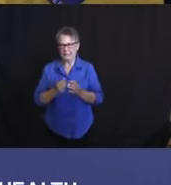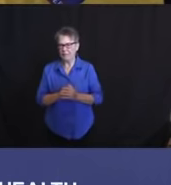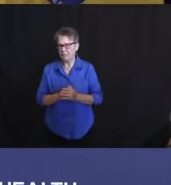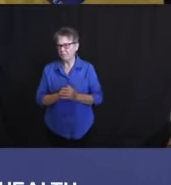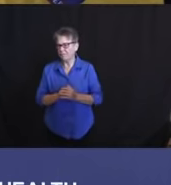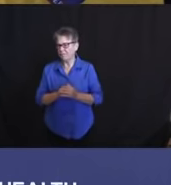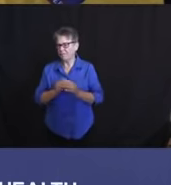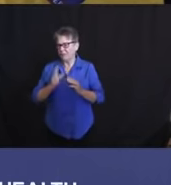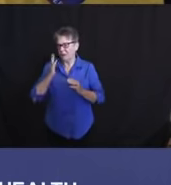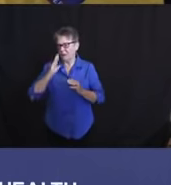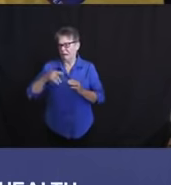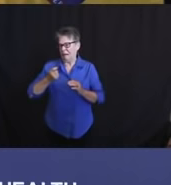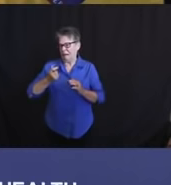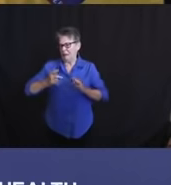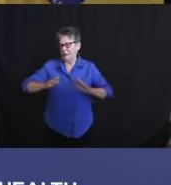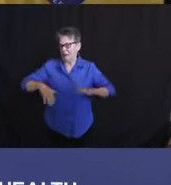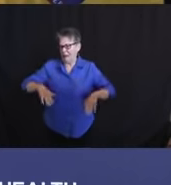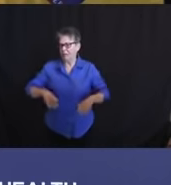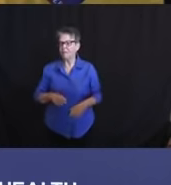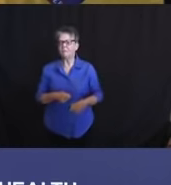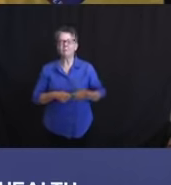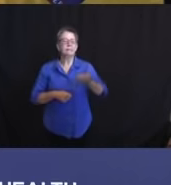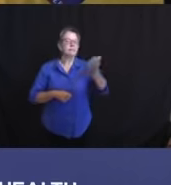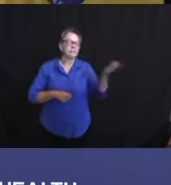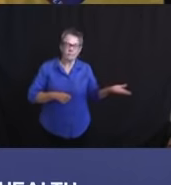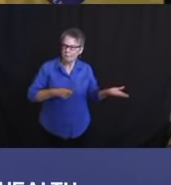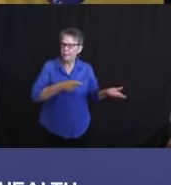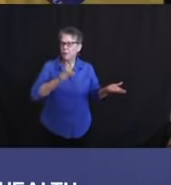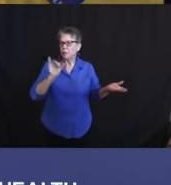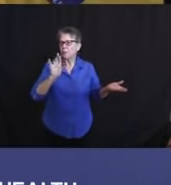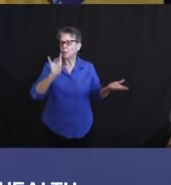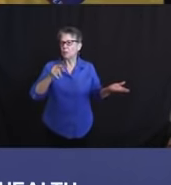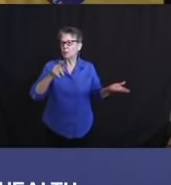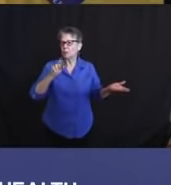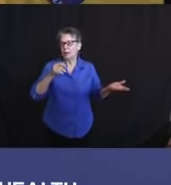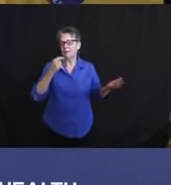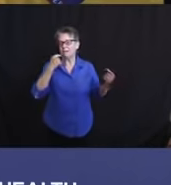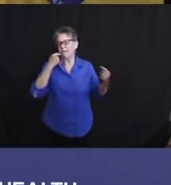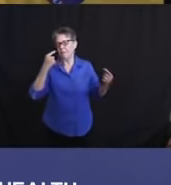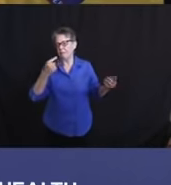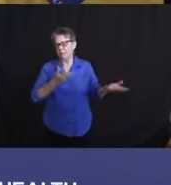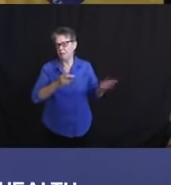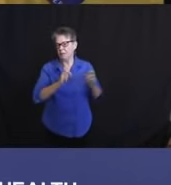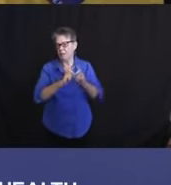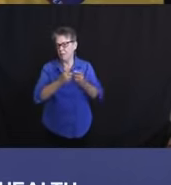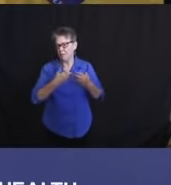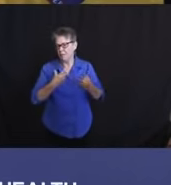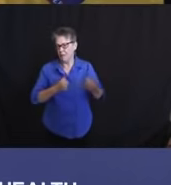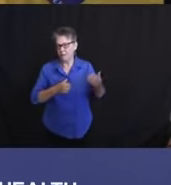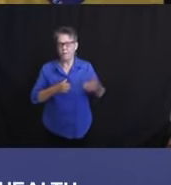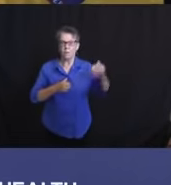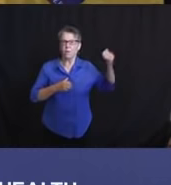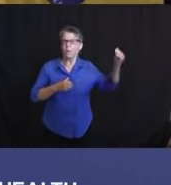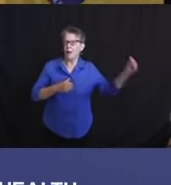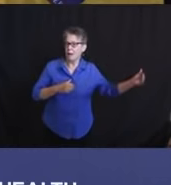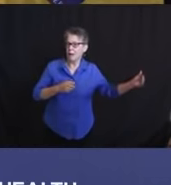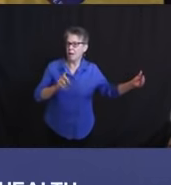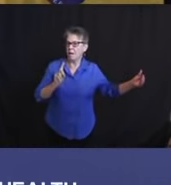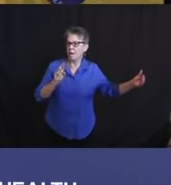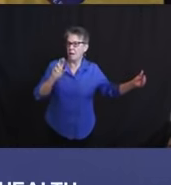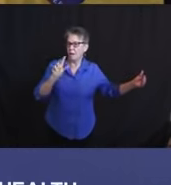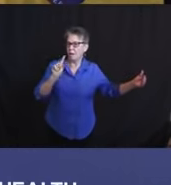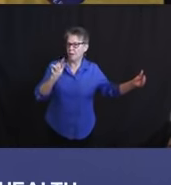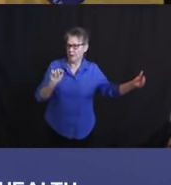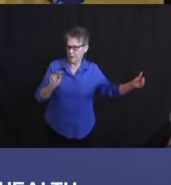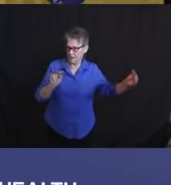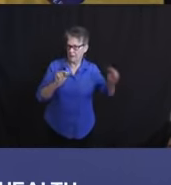needs no introduction. To my right, the Commissioner of the Department of Health, Judy Persichelli. Judy, the state's epidemiologist, another familiar face to her